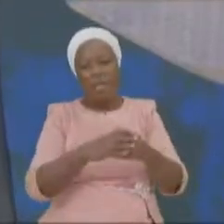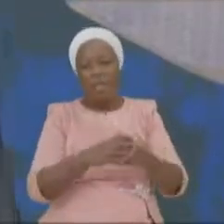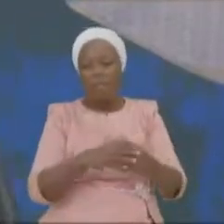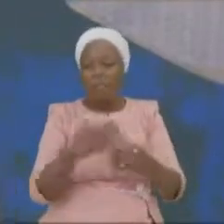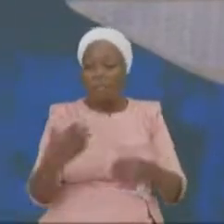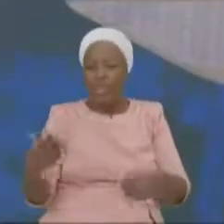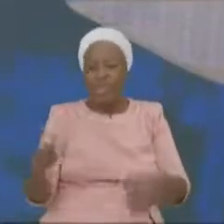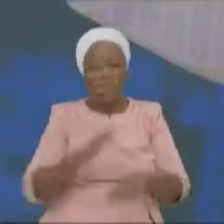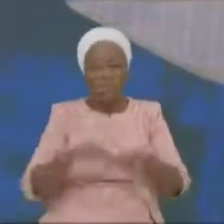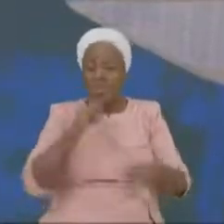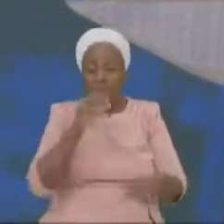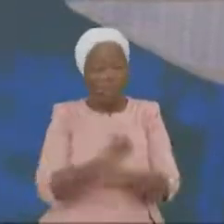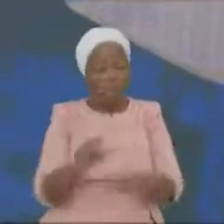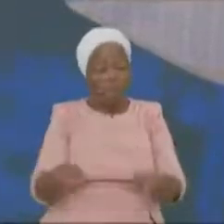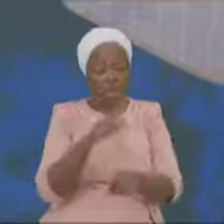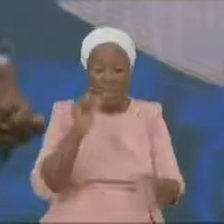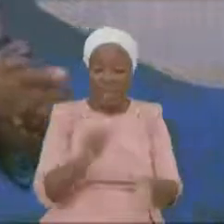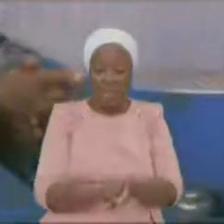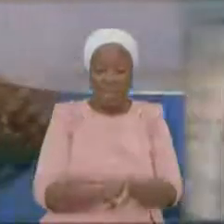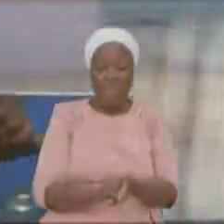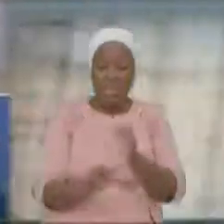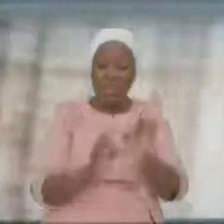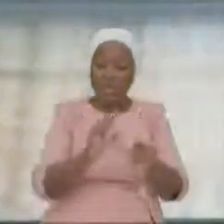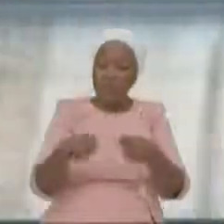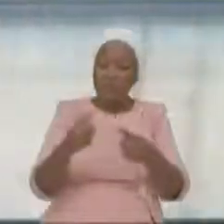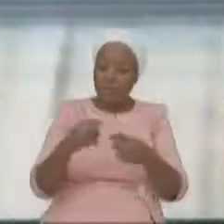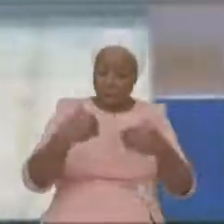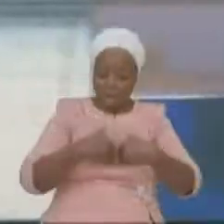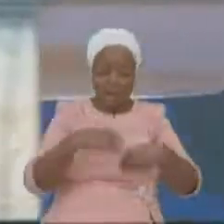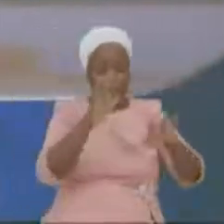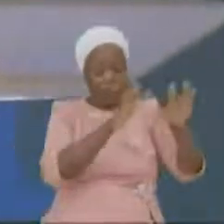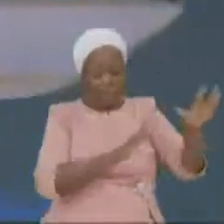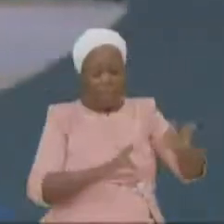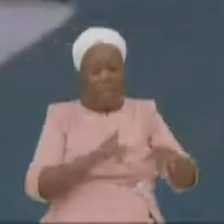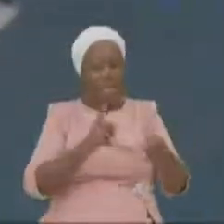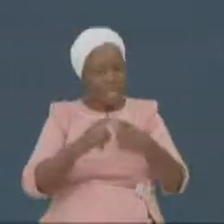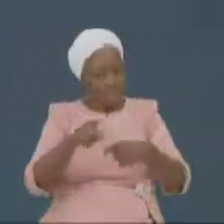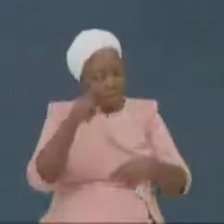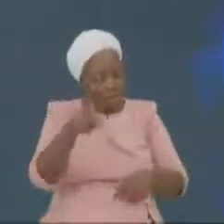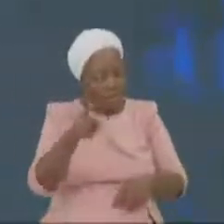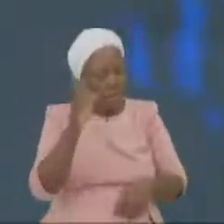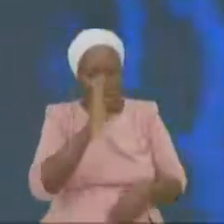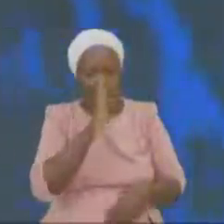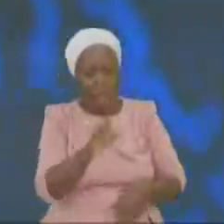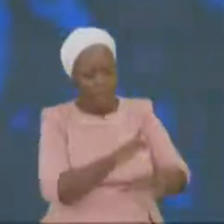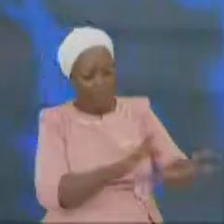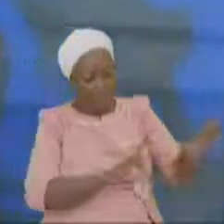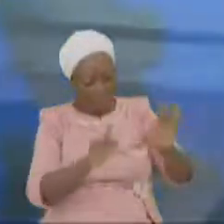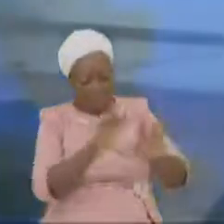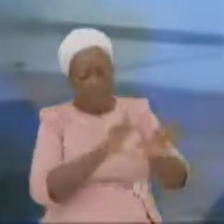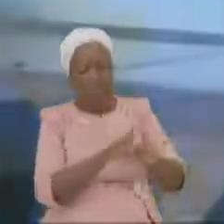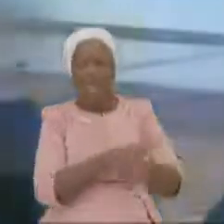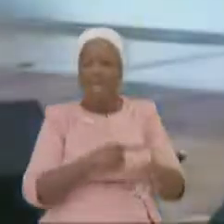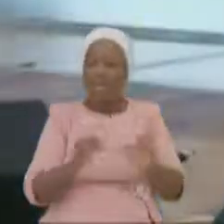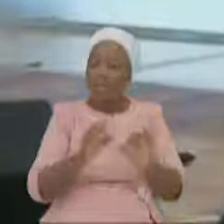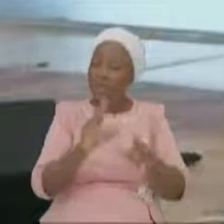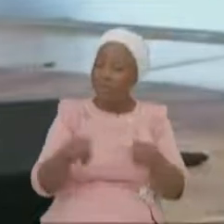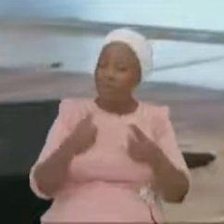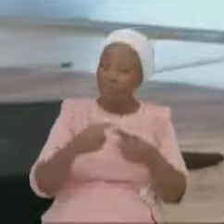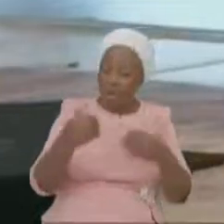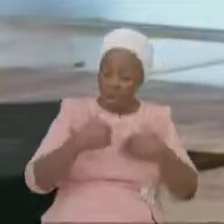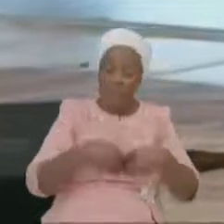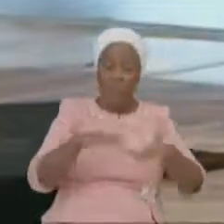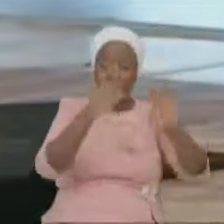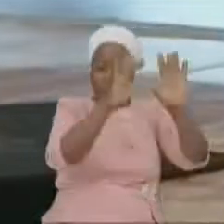way. If you're going to have mercy, be merciful. If you're going to have